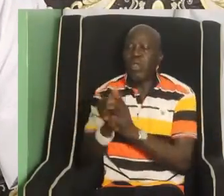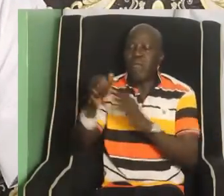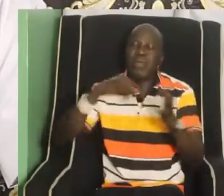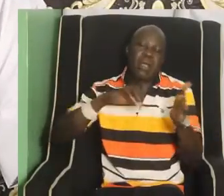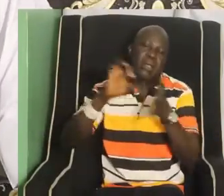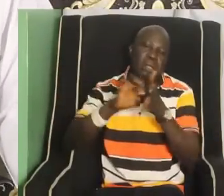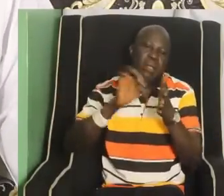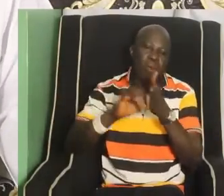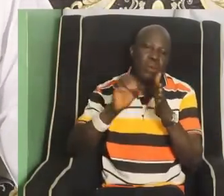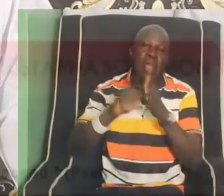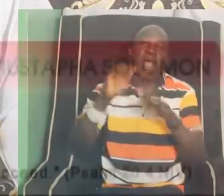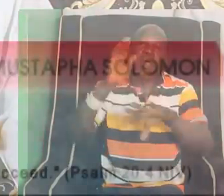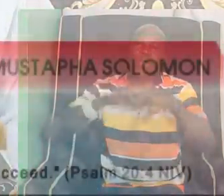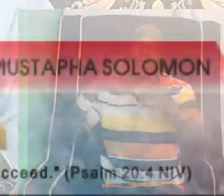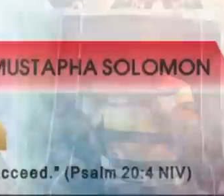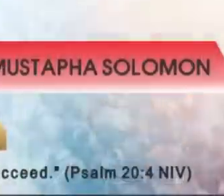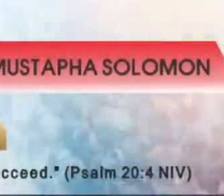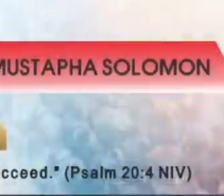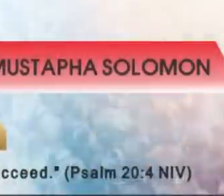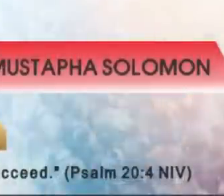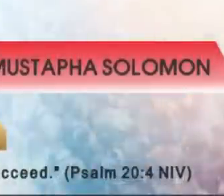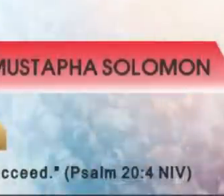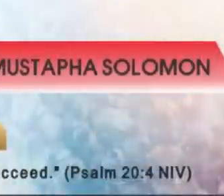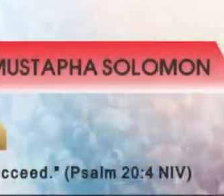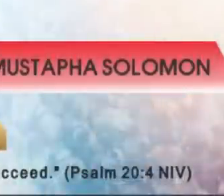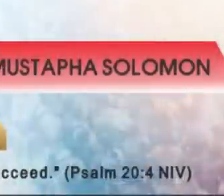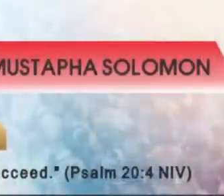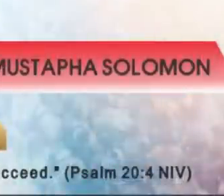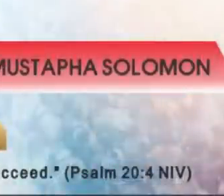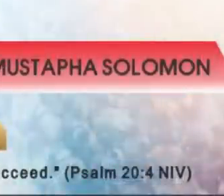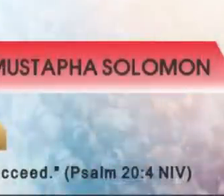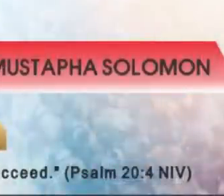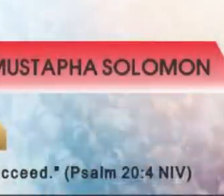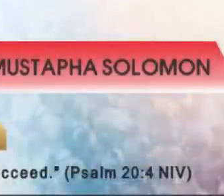card number. It's as your card number. I'll call it for you.